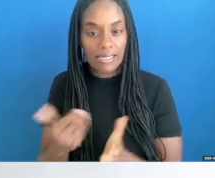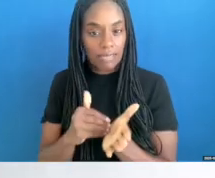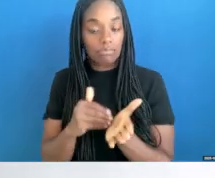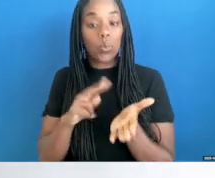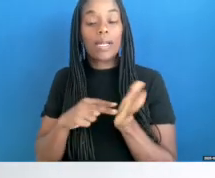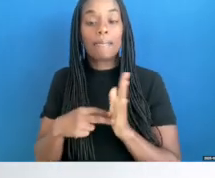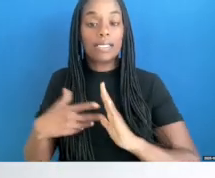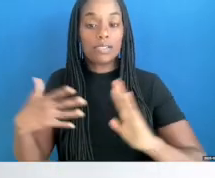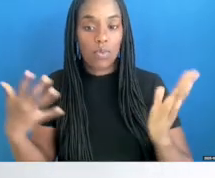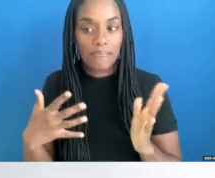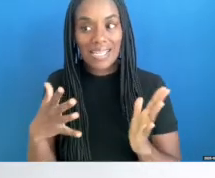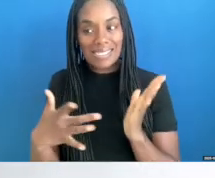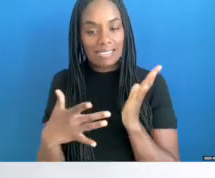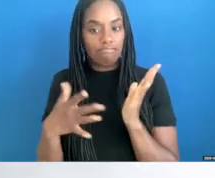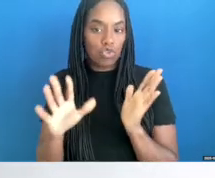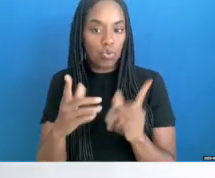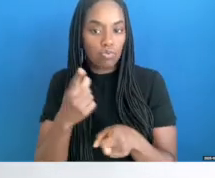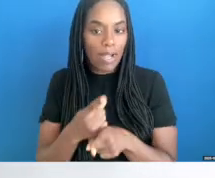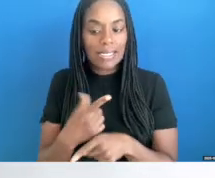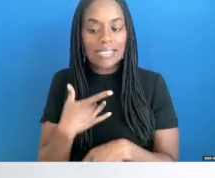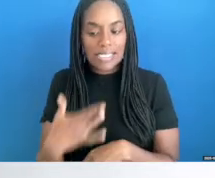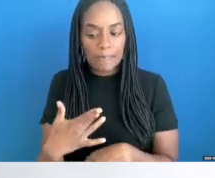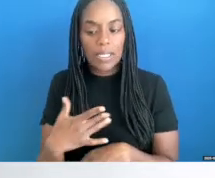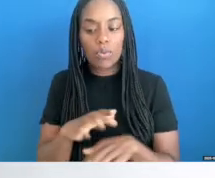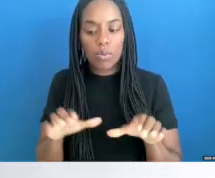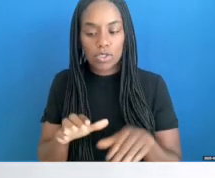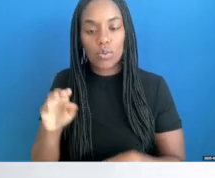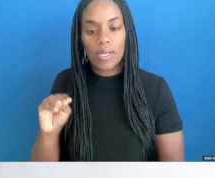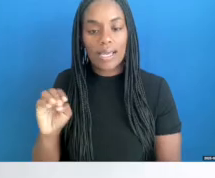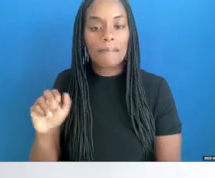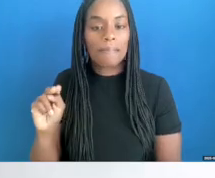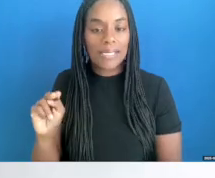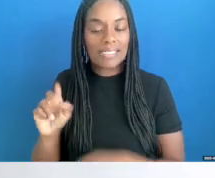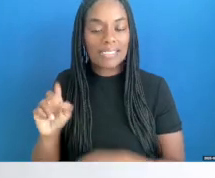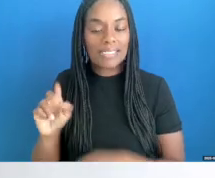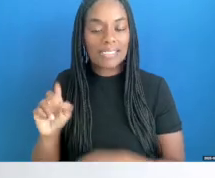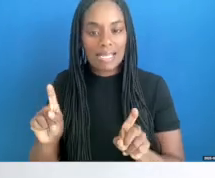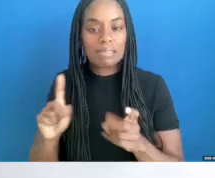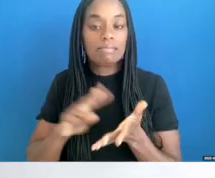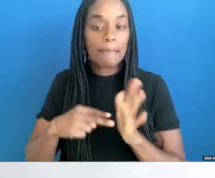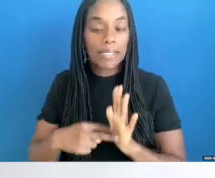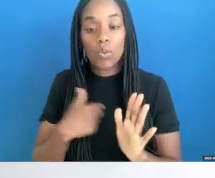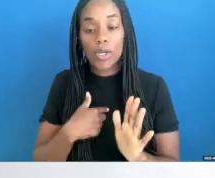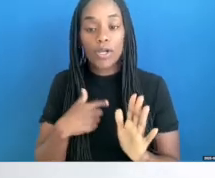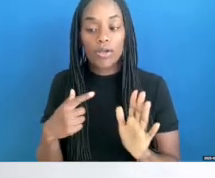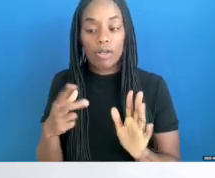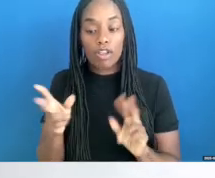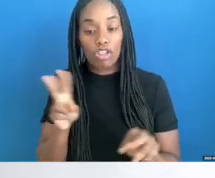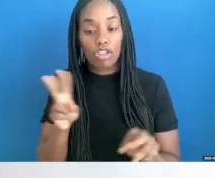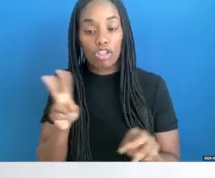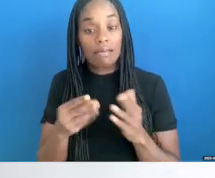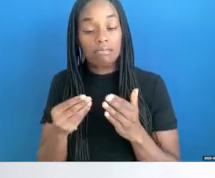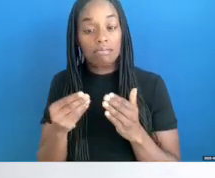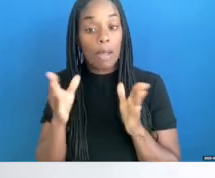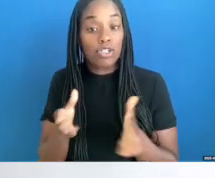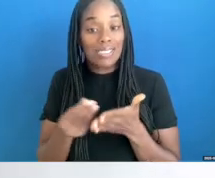yes, you are right. Typically when we're doing a means test, that's typically looking at someone's income, but